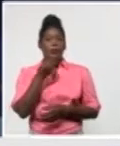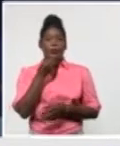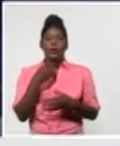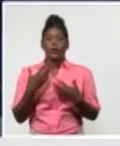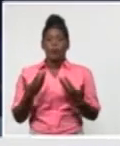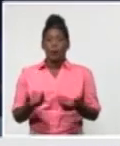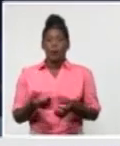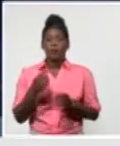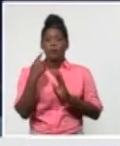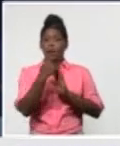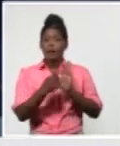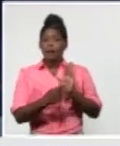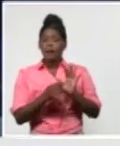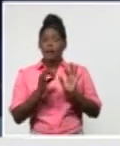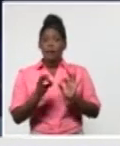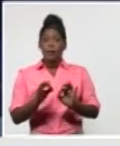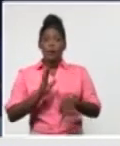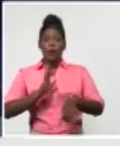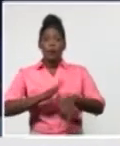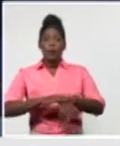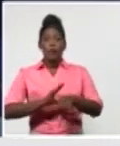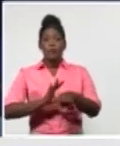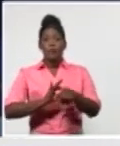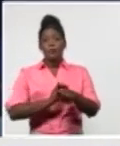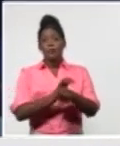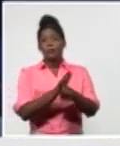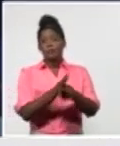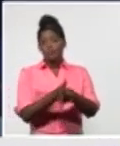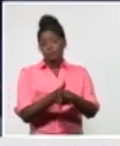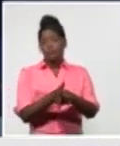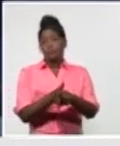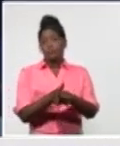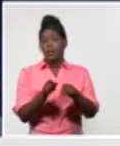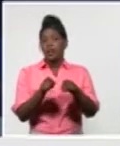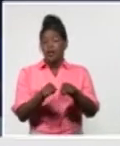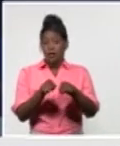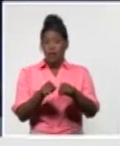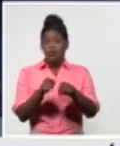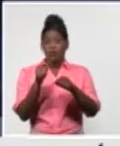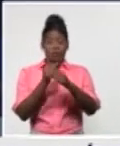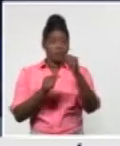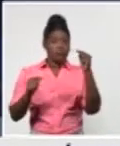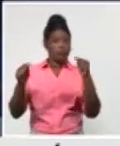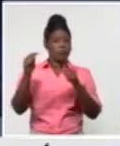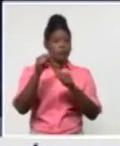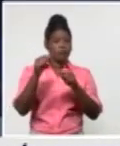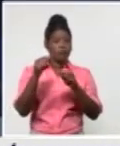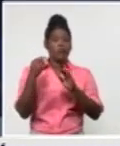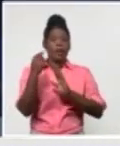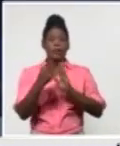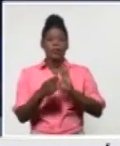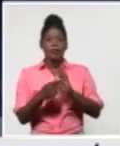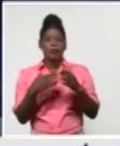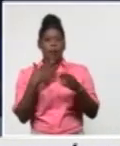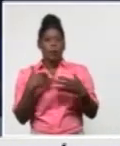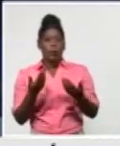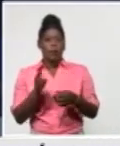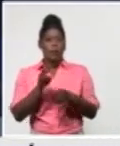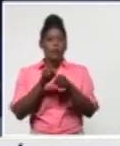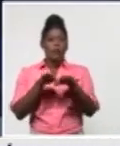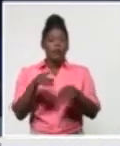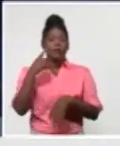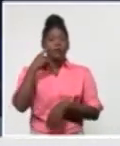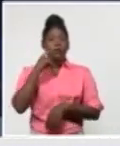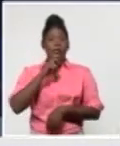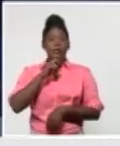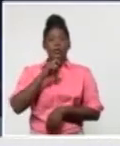moment of the test. This is probably one of the main features of this disease, which